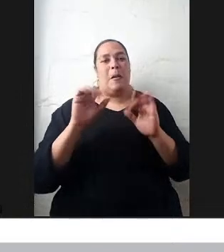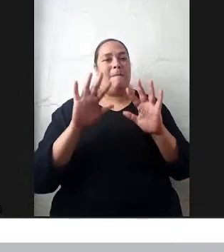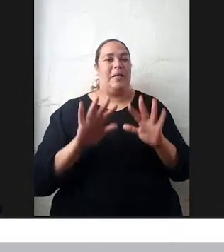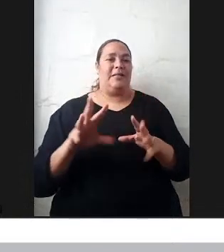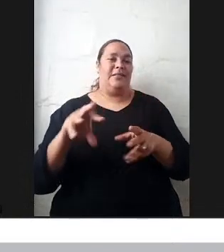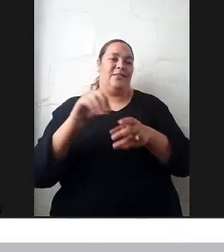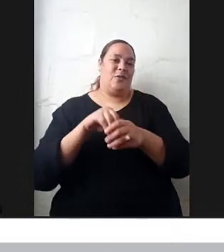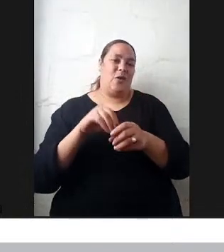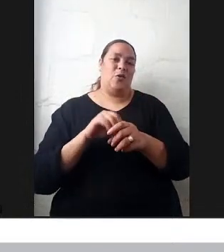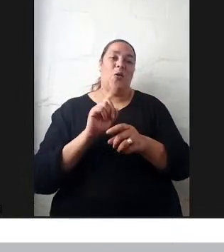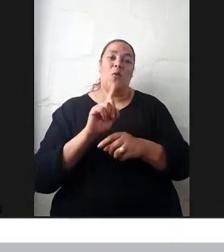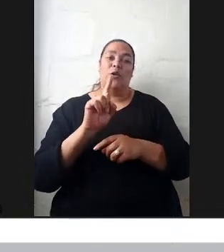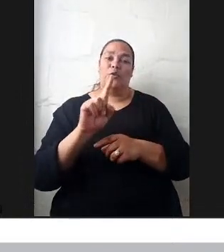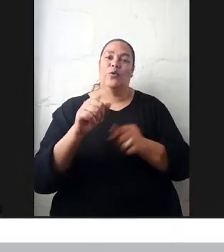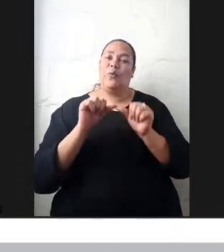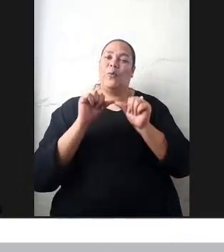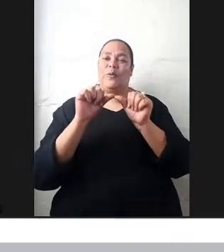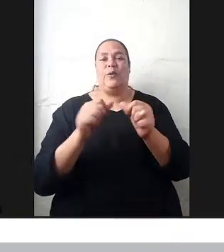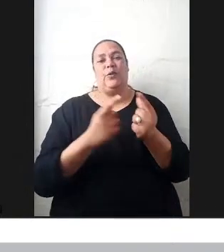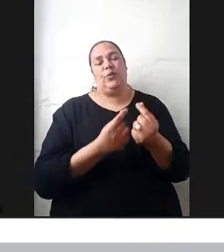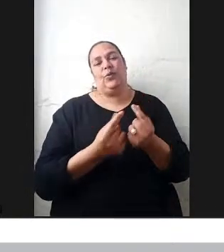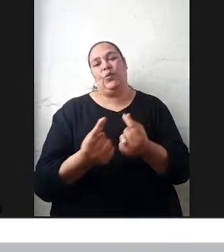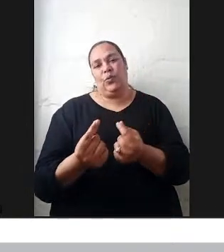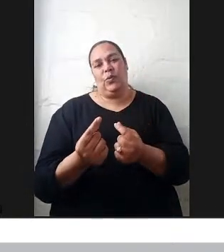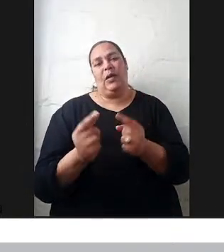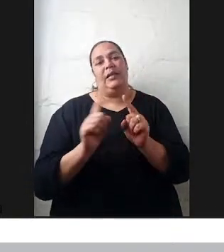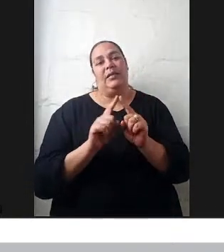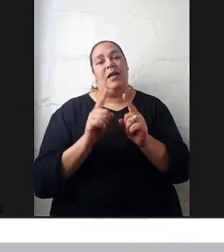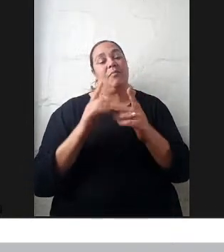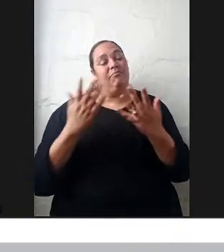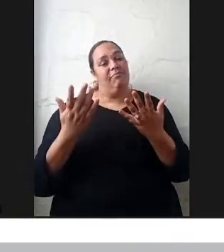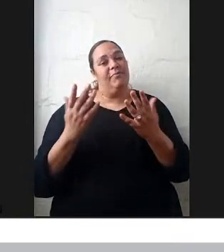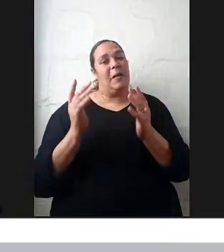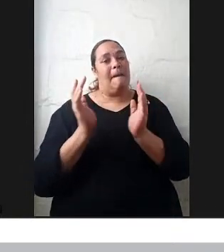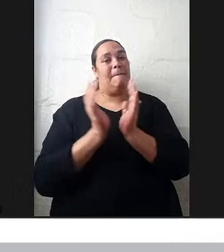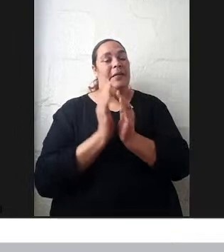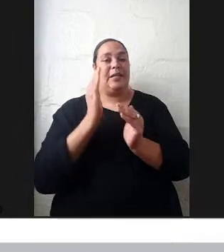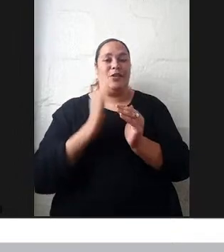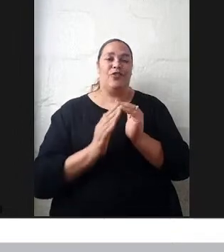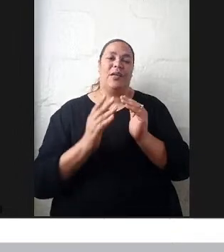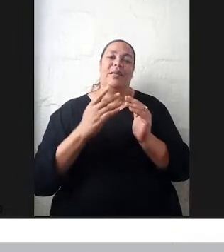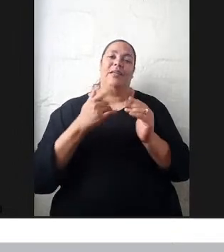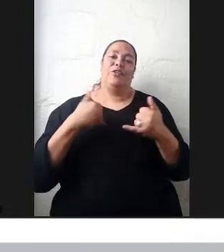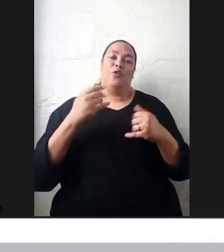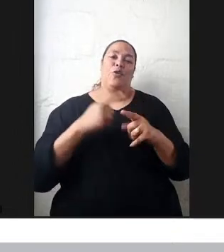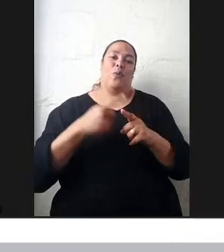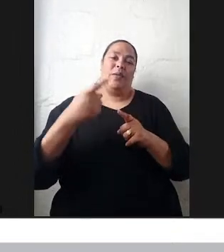you continuously make. And with that, meeting adjourned. Have a wonderful weekend.